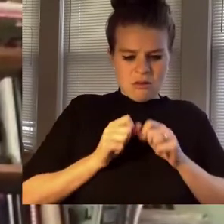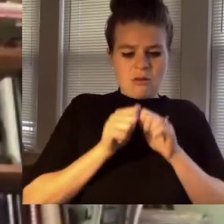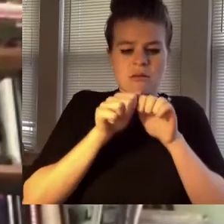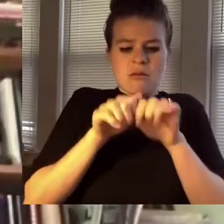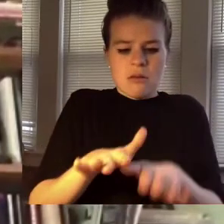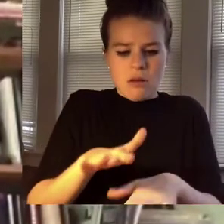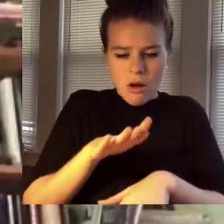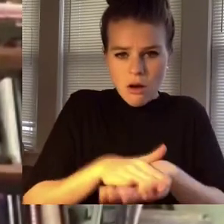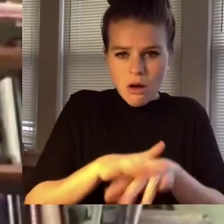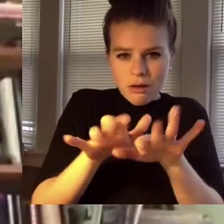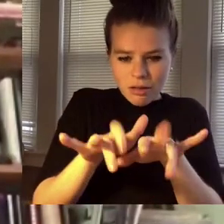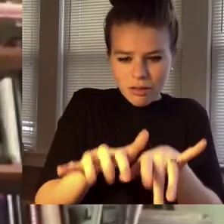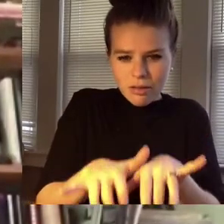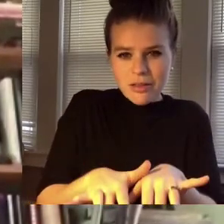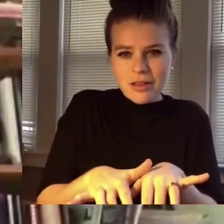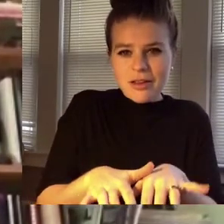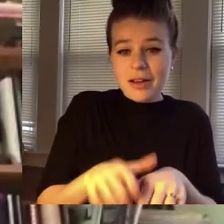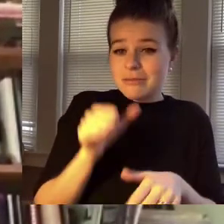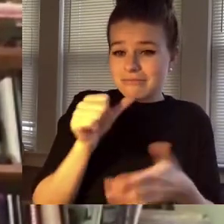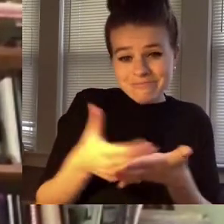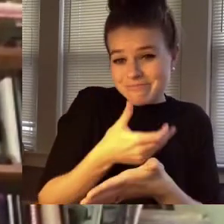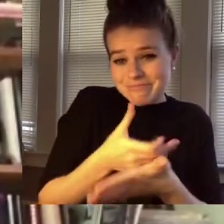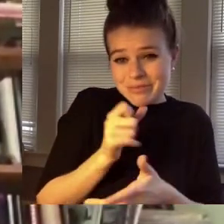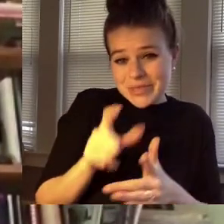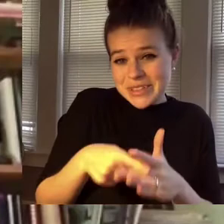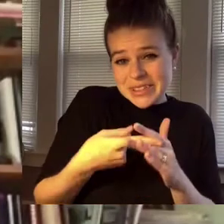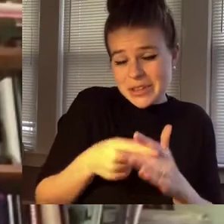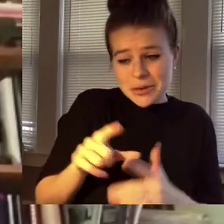new. This didn't begin in the 20th century.